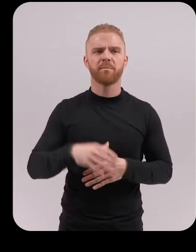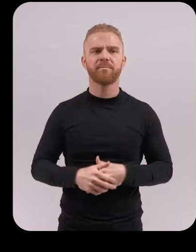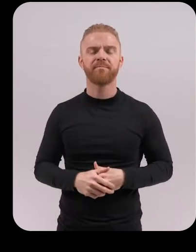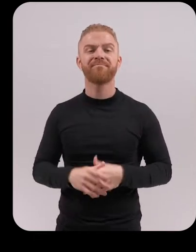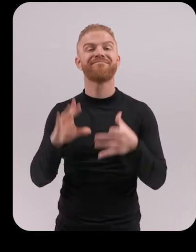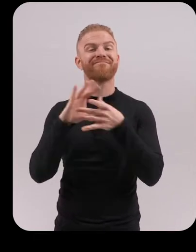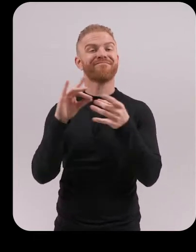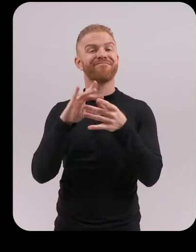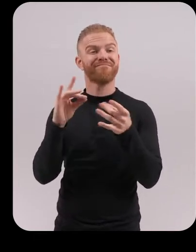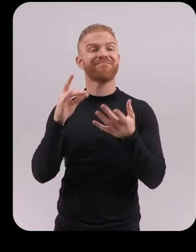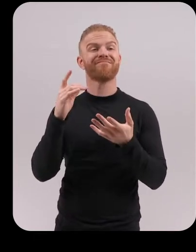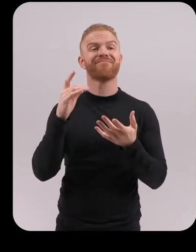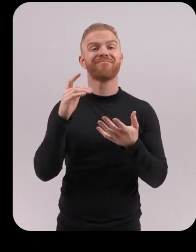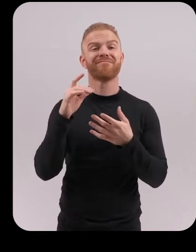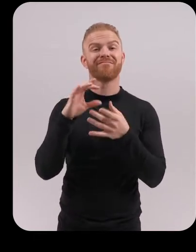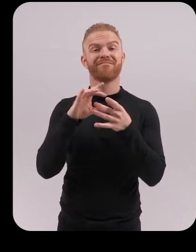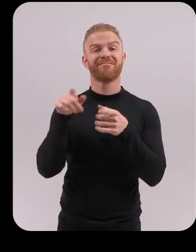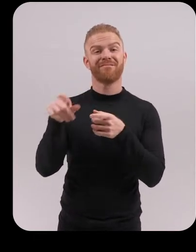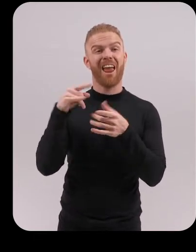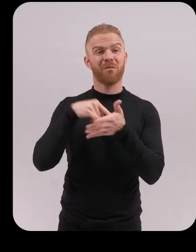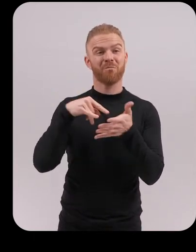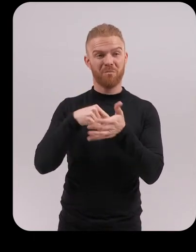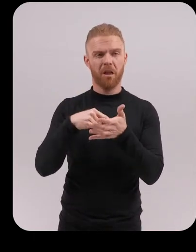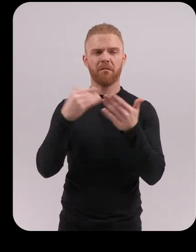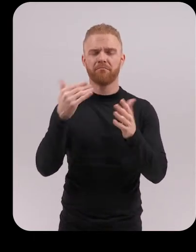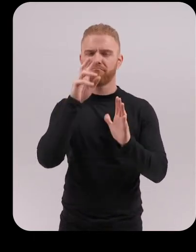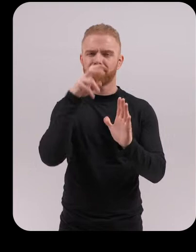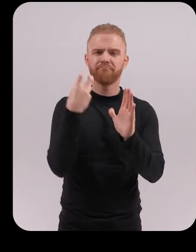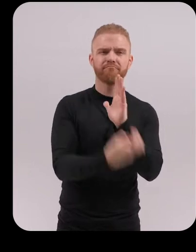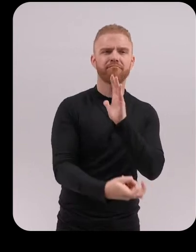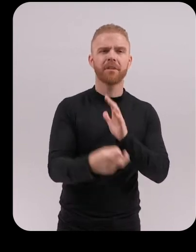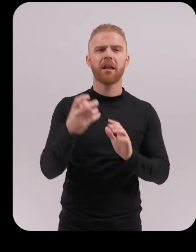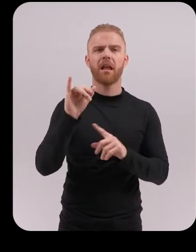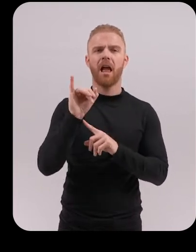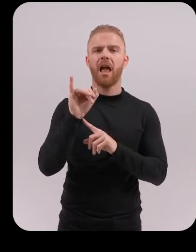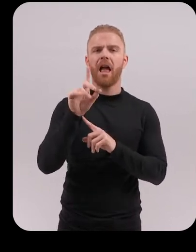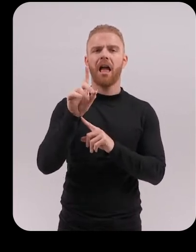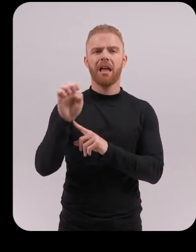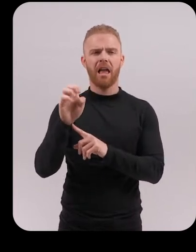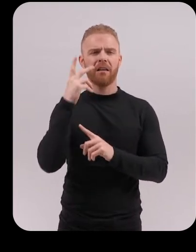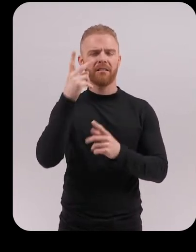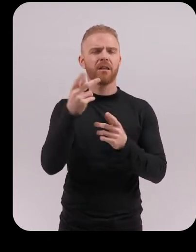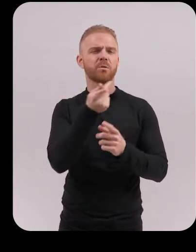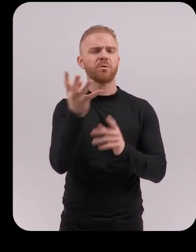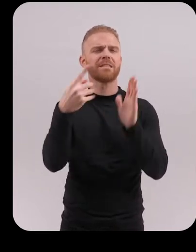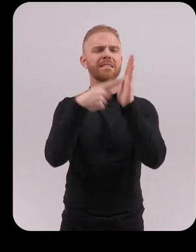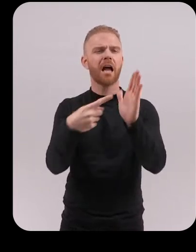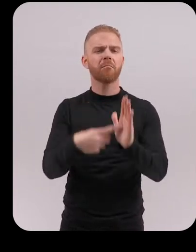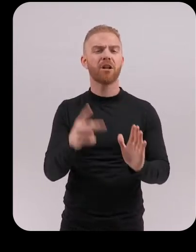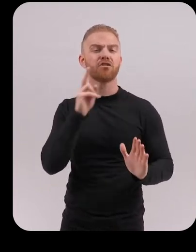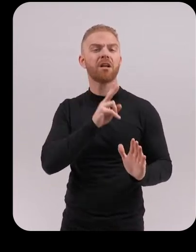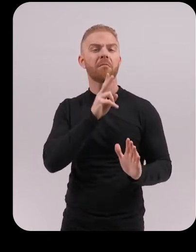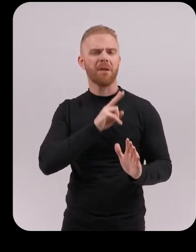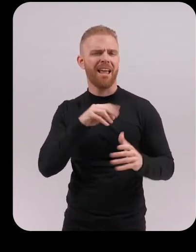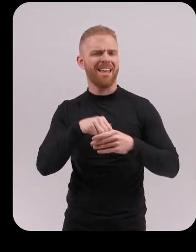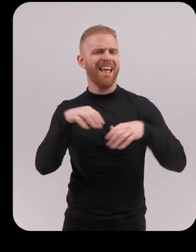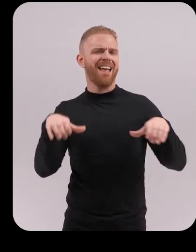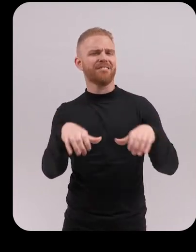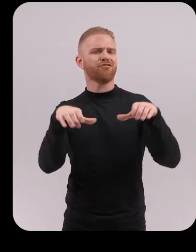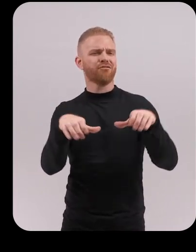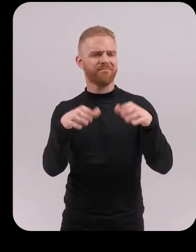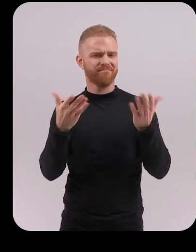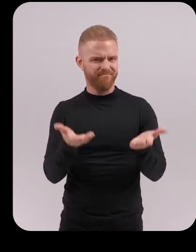So speaking of Android Studio, let's jump into the IDE to see a few more examples of Gemini in action.